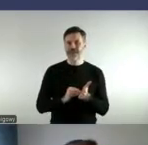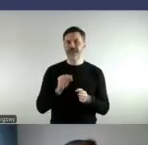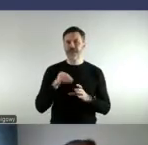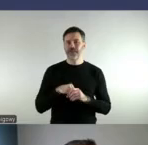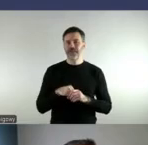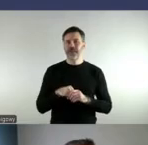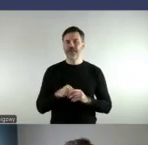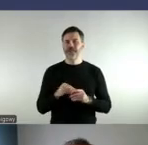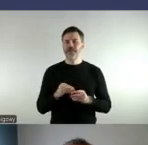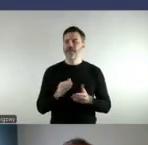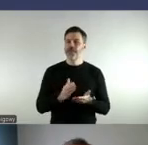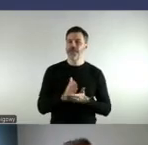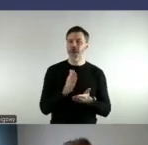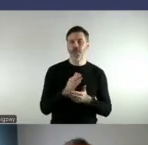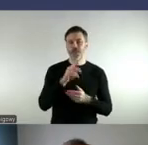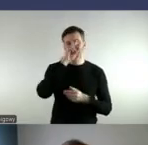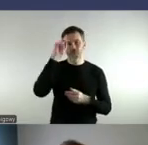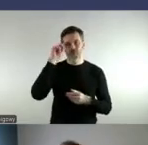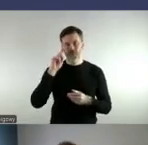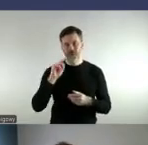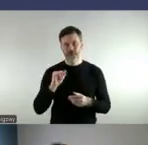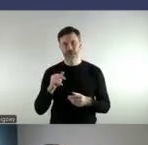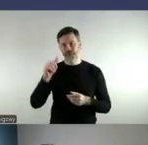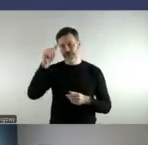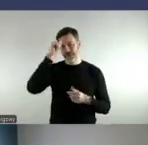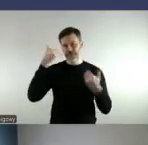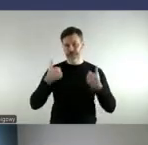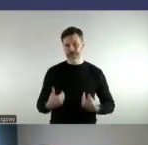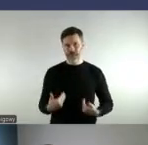My name is Magnus Nyholm. I'm head of emergency preparedness